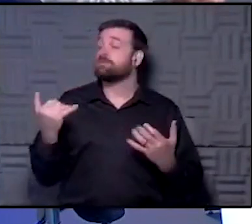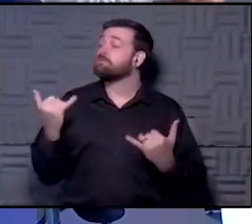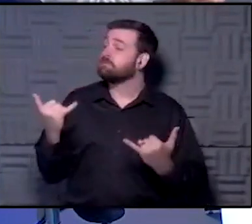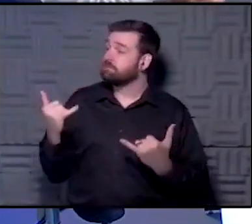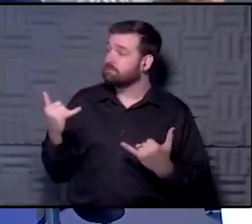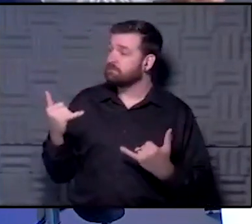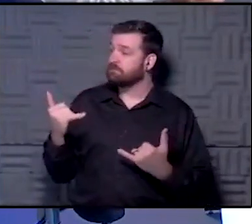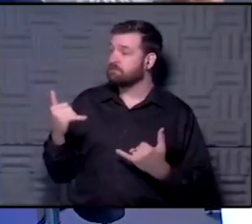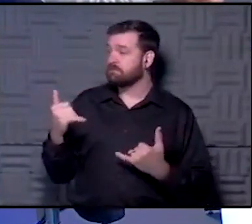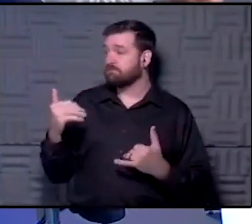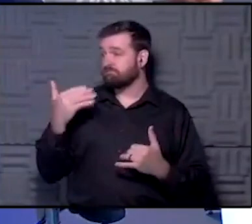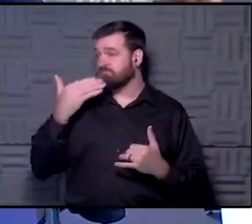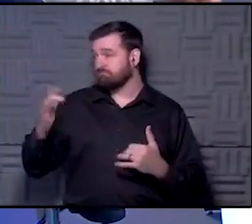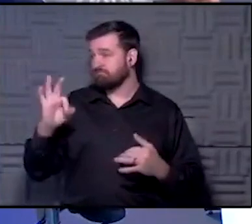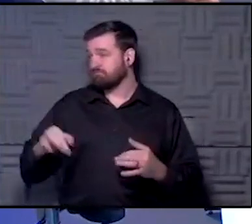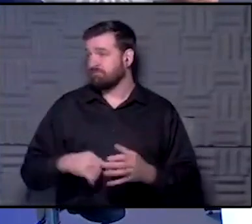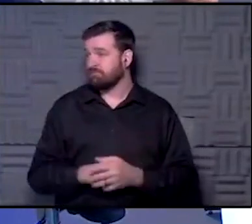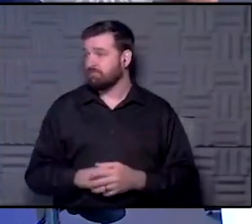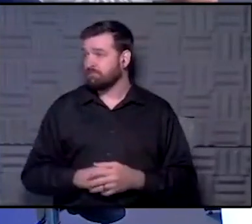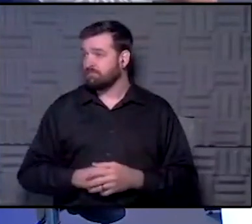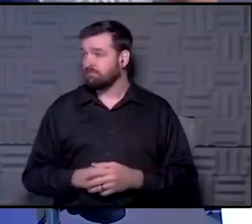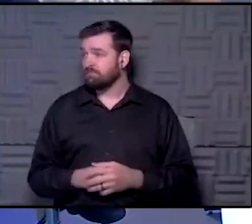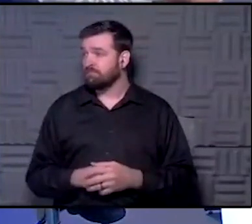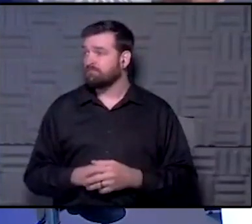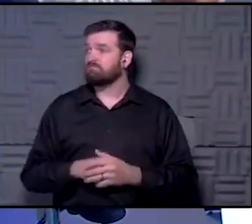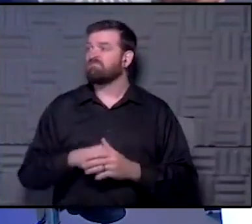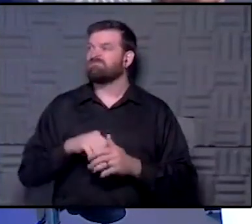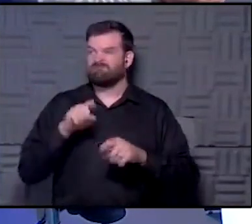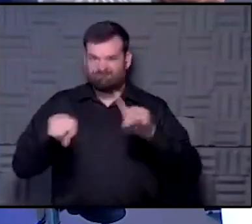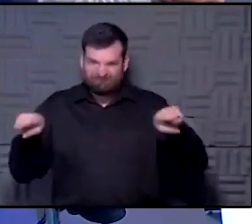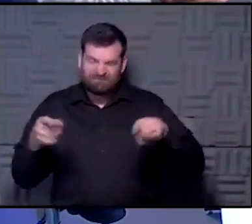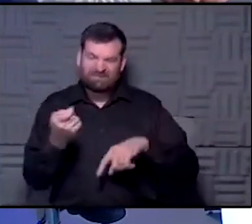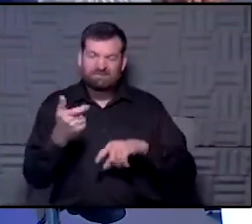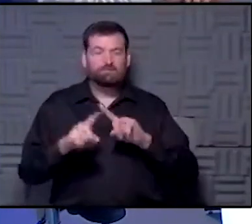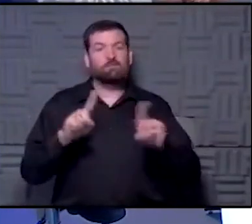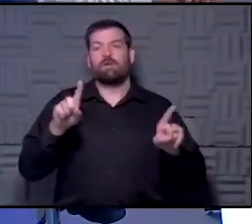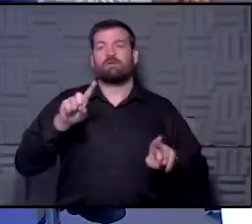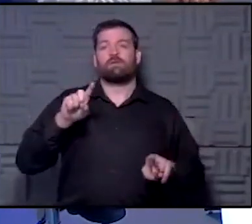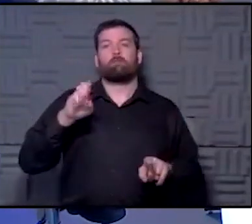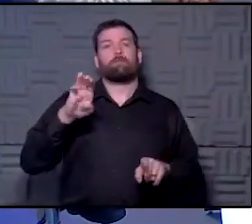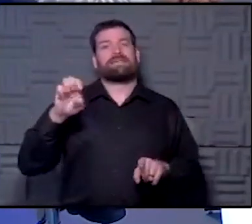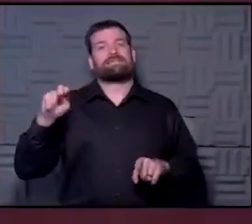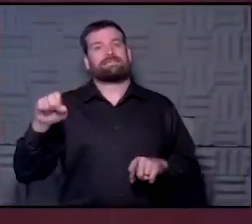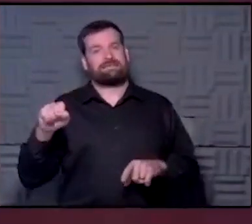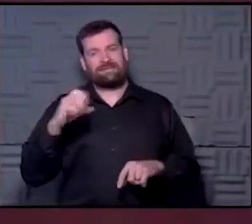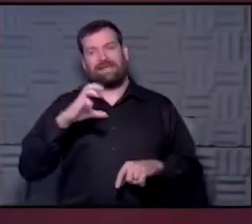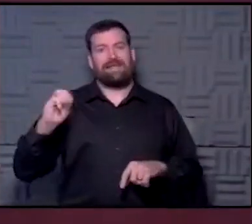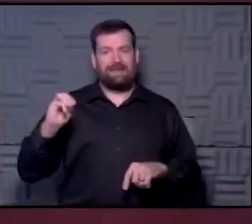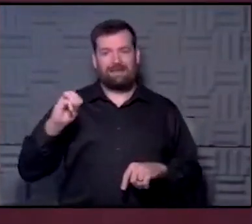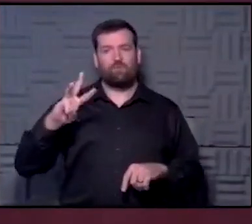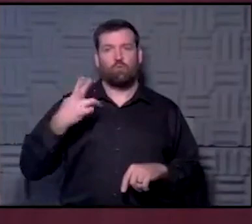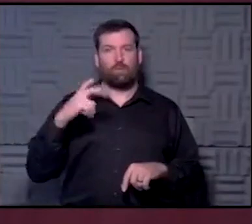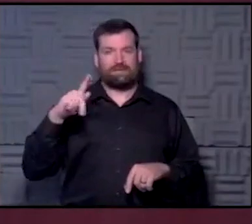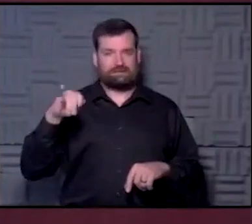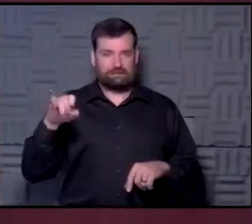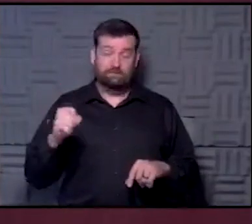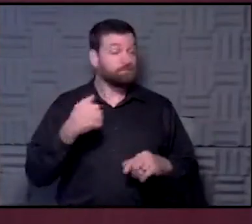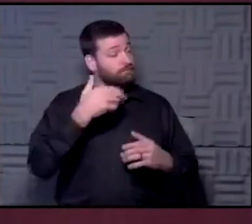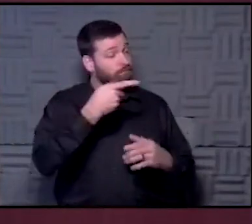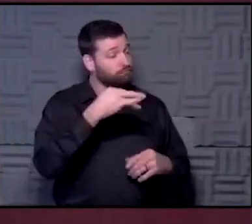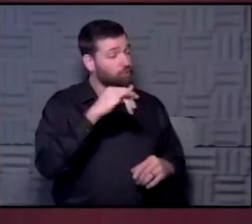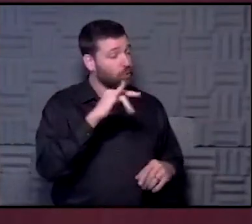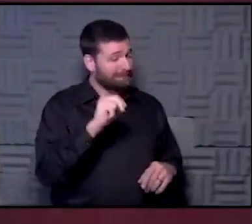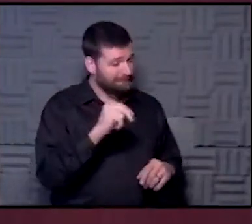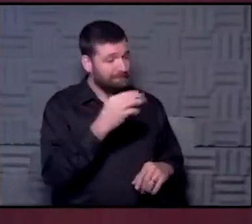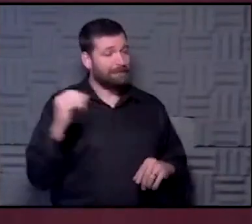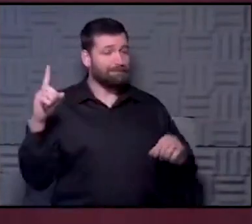eats that's pretty good. That's good, Try to get her to yeah. diversify the diet a little bit, but beans and weenies was her diet when she was young. Well, that's, protein and